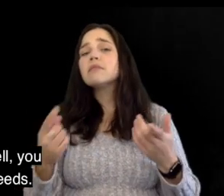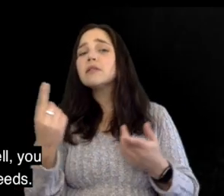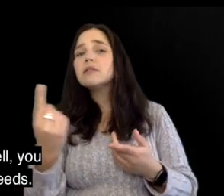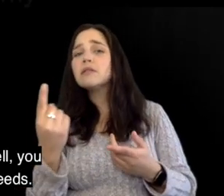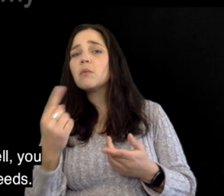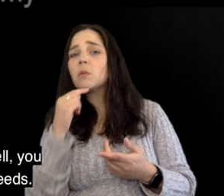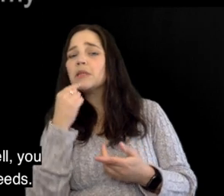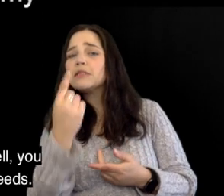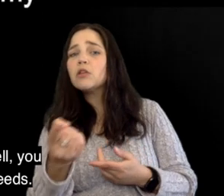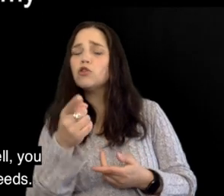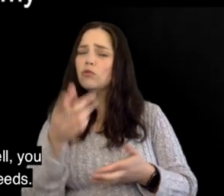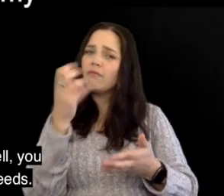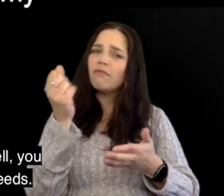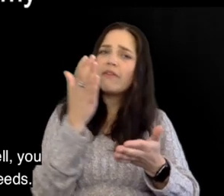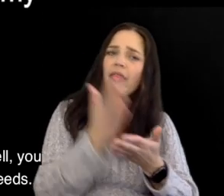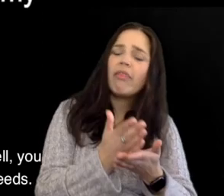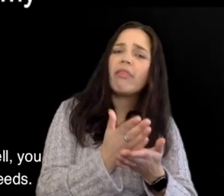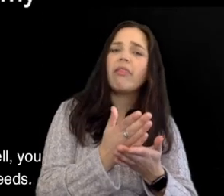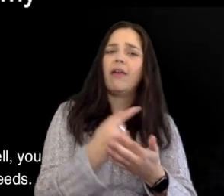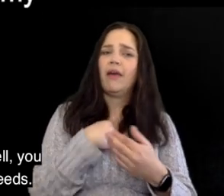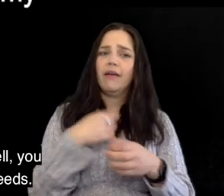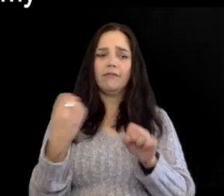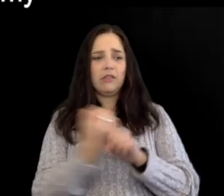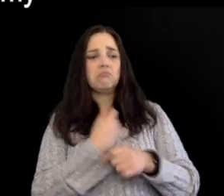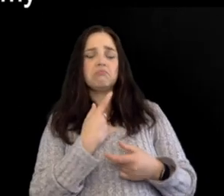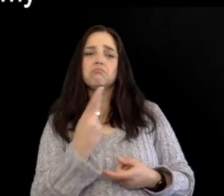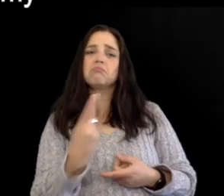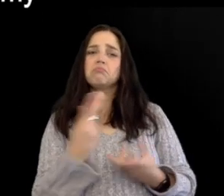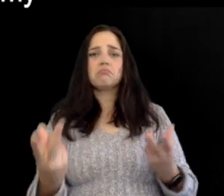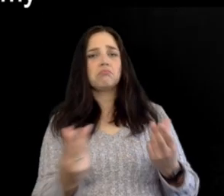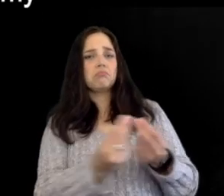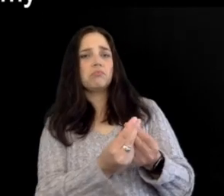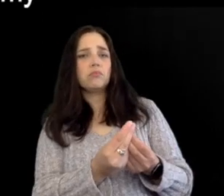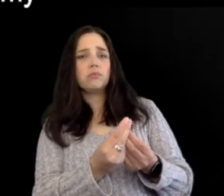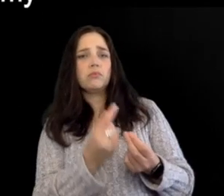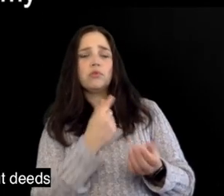But someone will say, 'Well, you have faith and I have deeds.